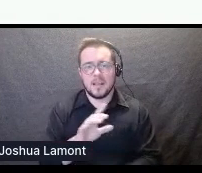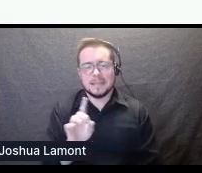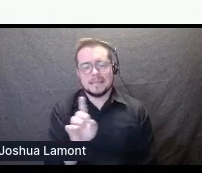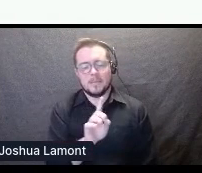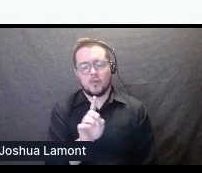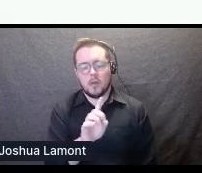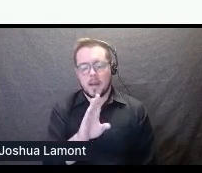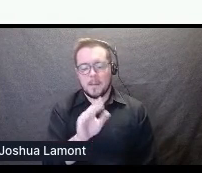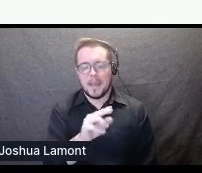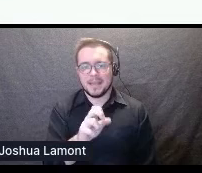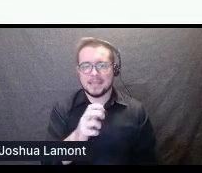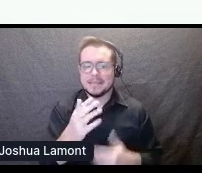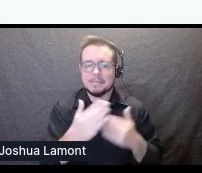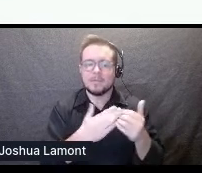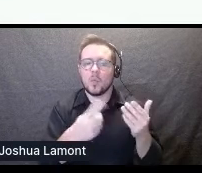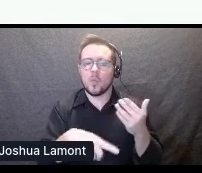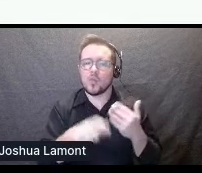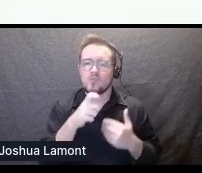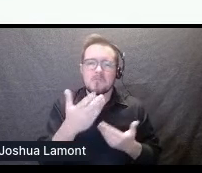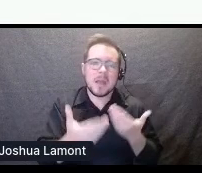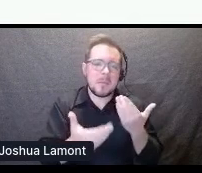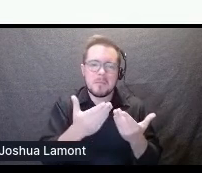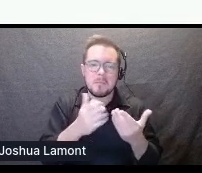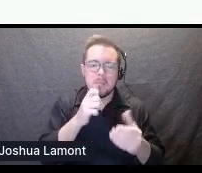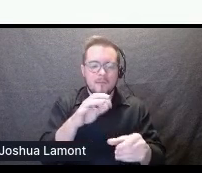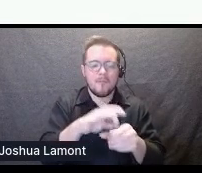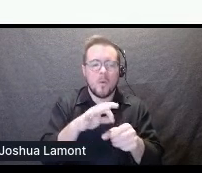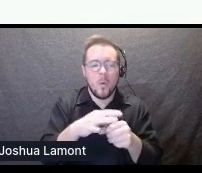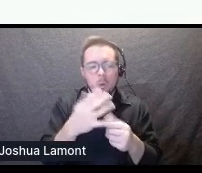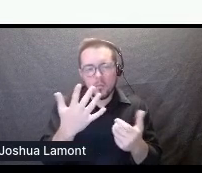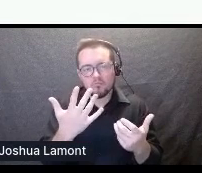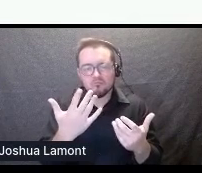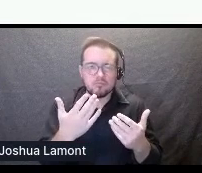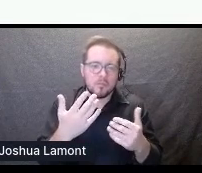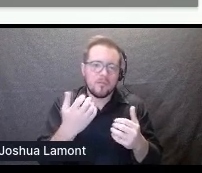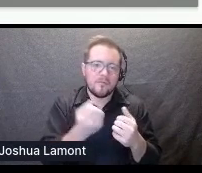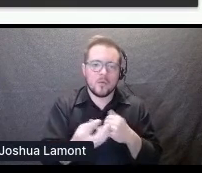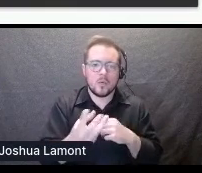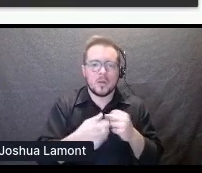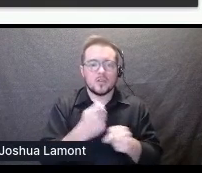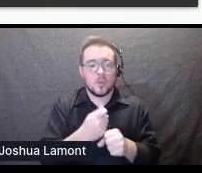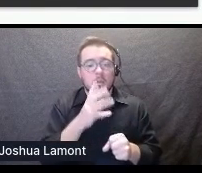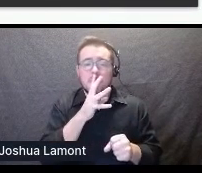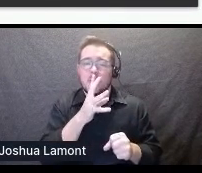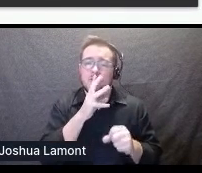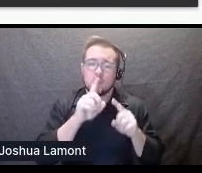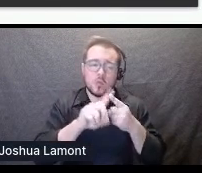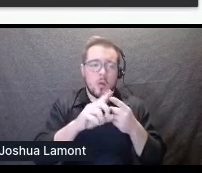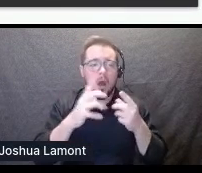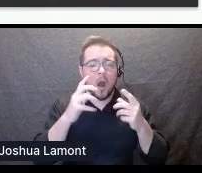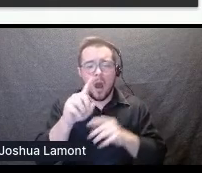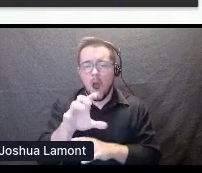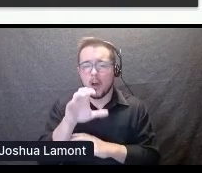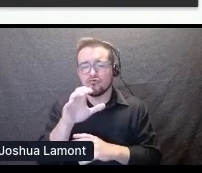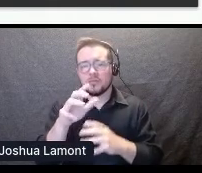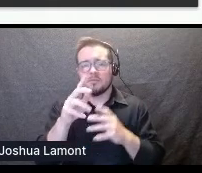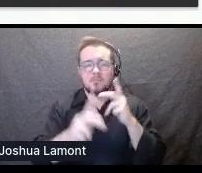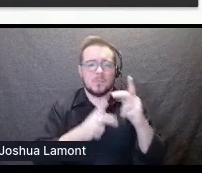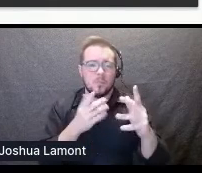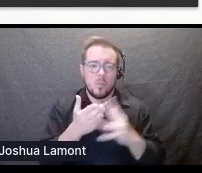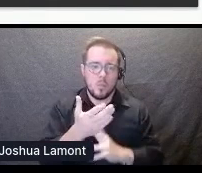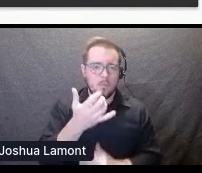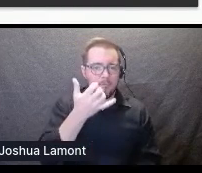who have not voted in a while. So this means we're going to be talking to hundreds of people over phone and via text. And because we don't know